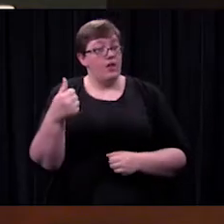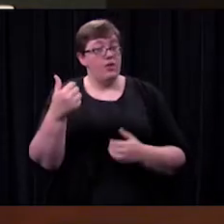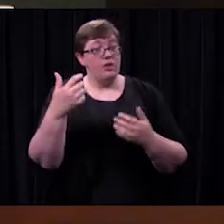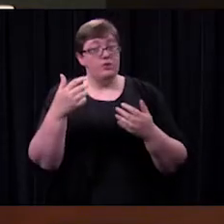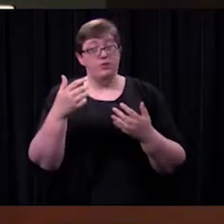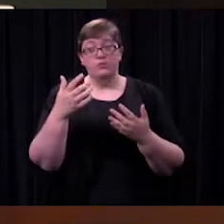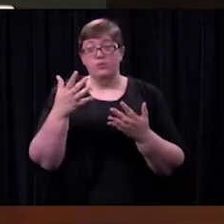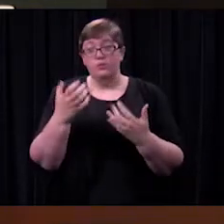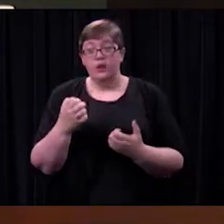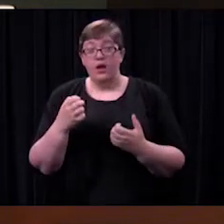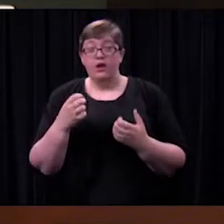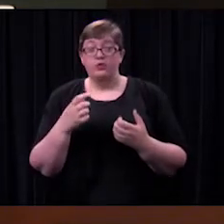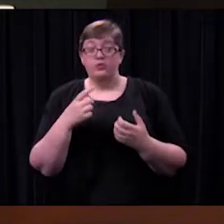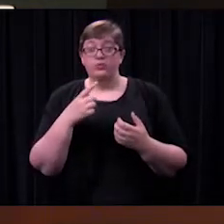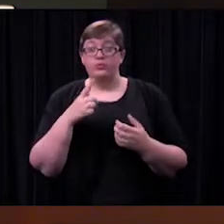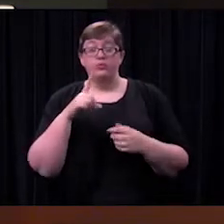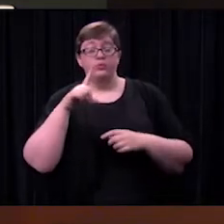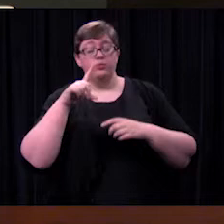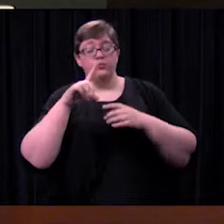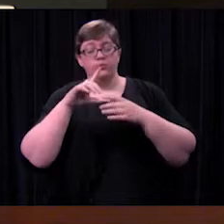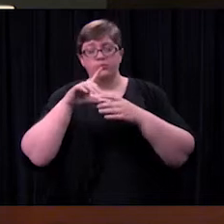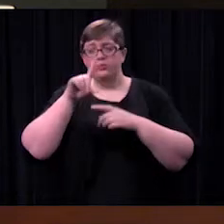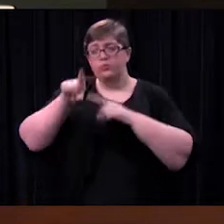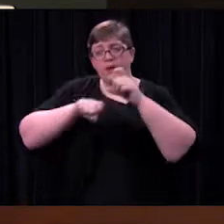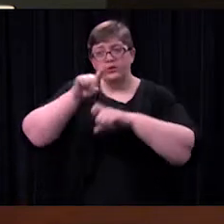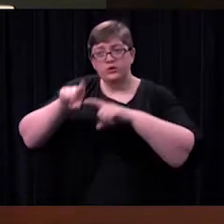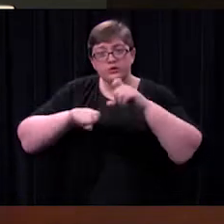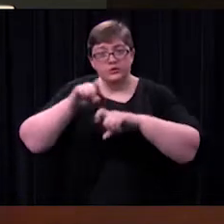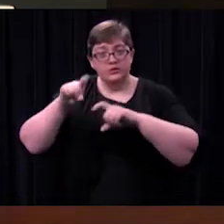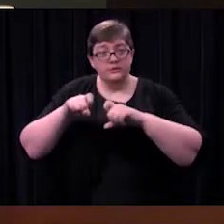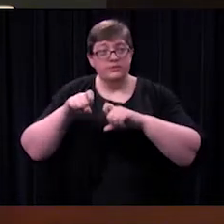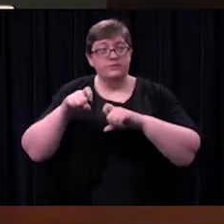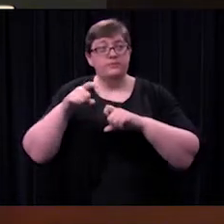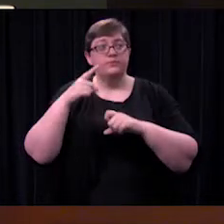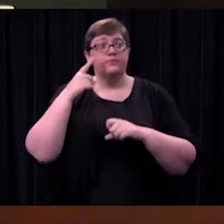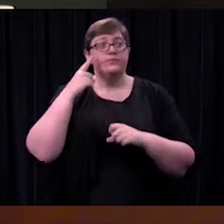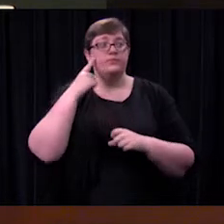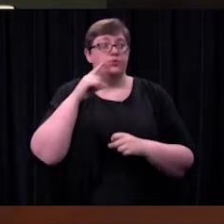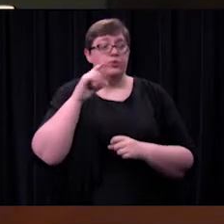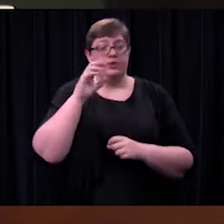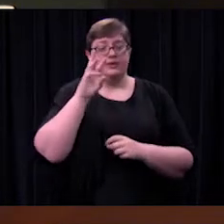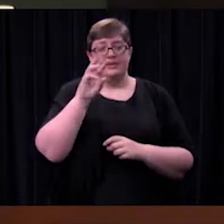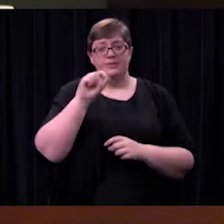anything that they'd like to ask questions about? 6.01 through